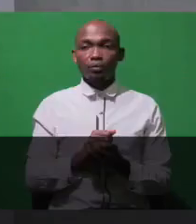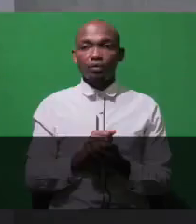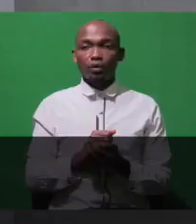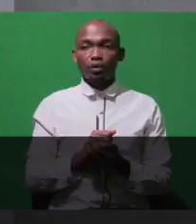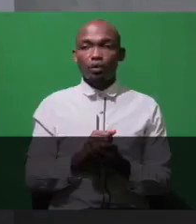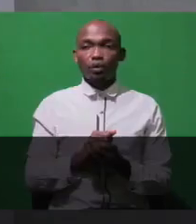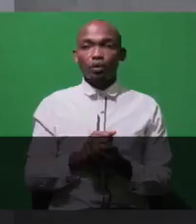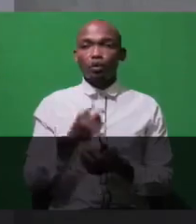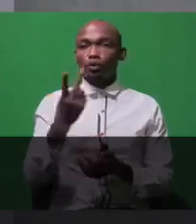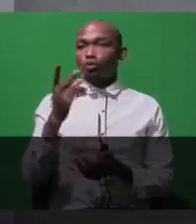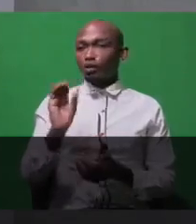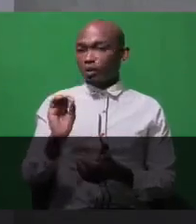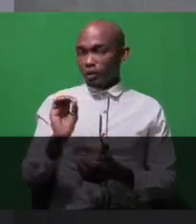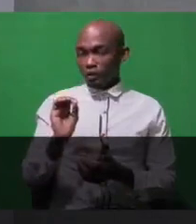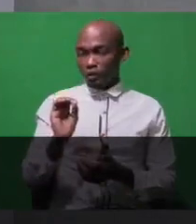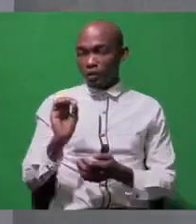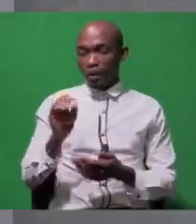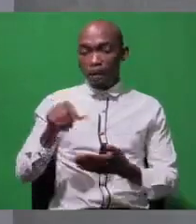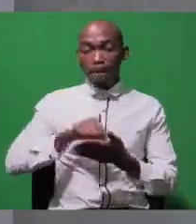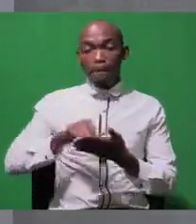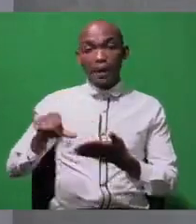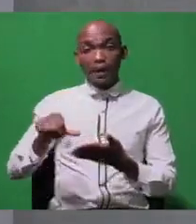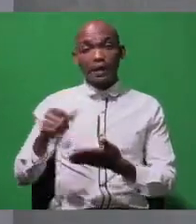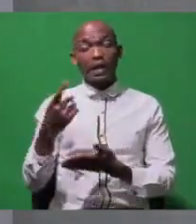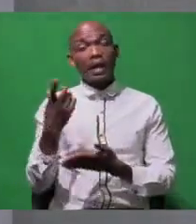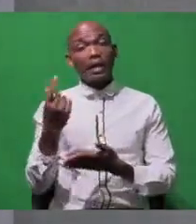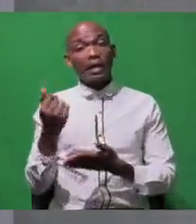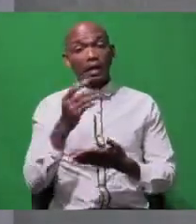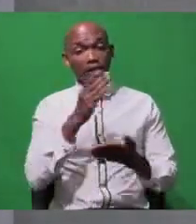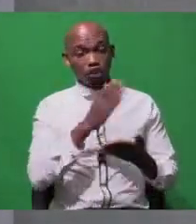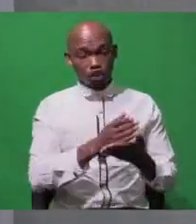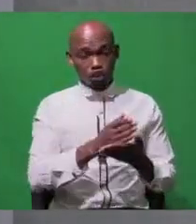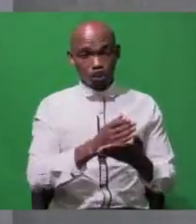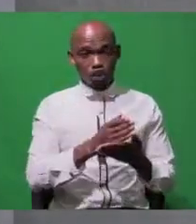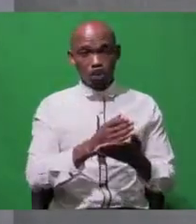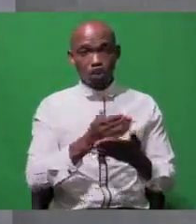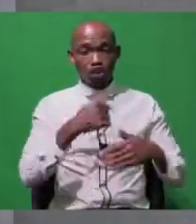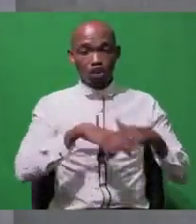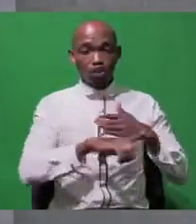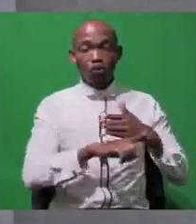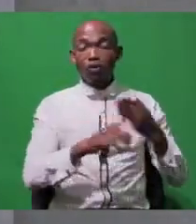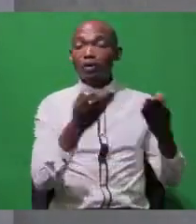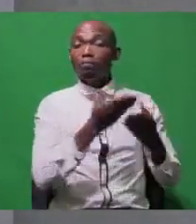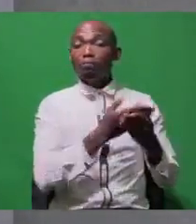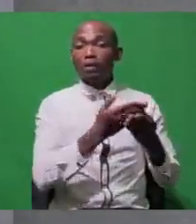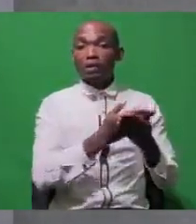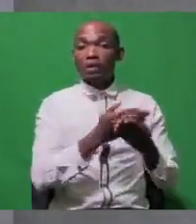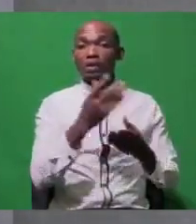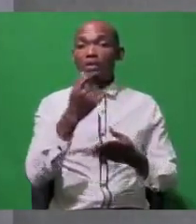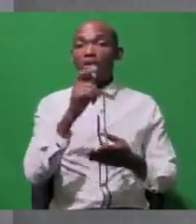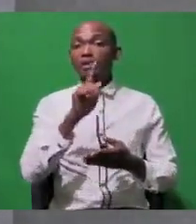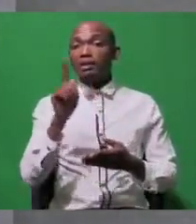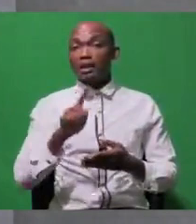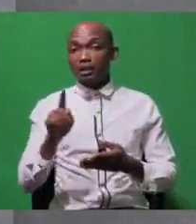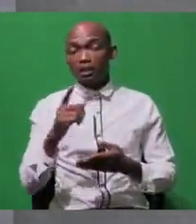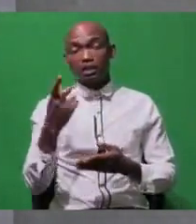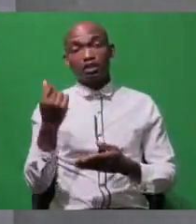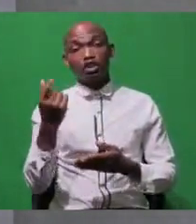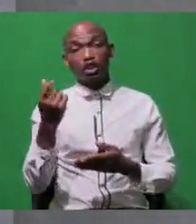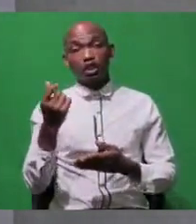20th. Paid cash into bank, Tanzania shillings,